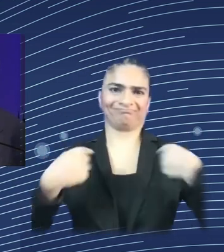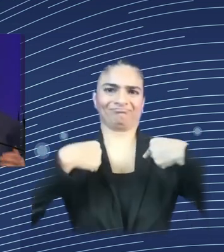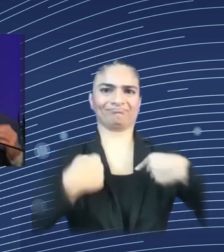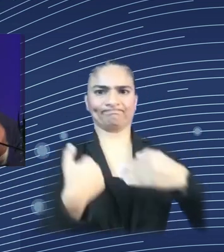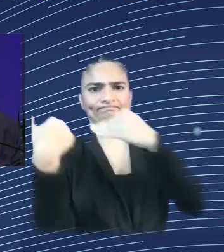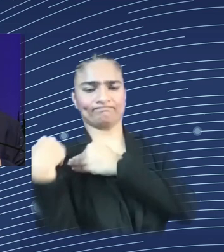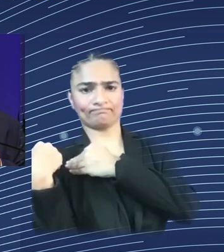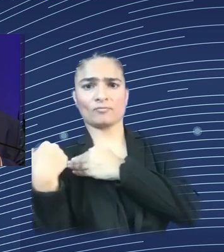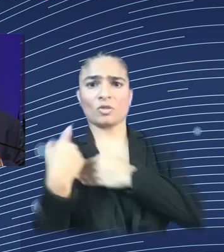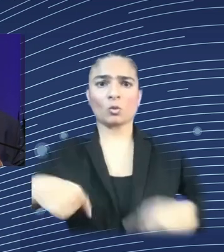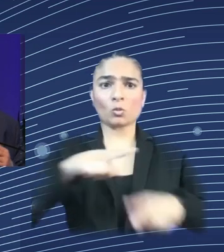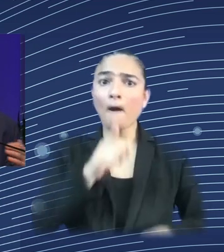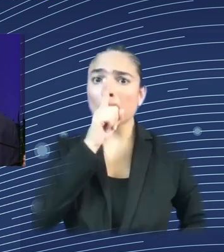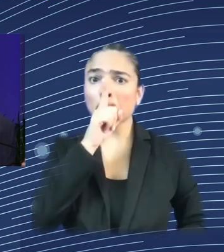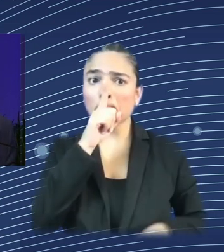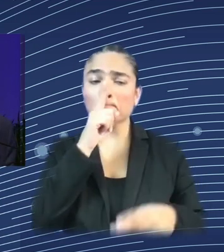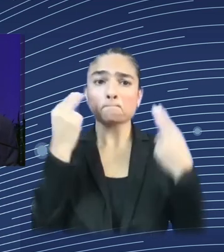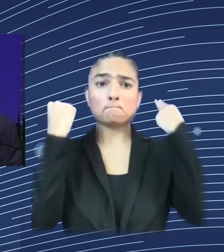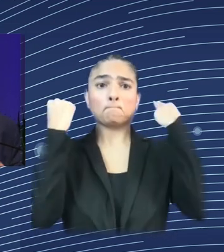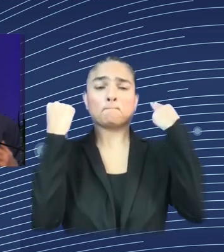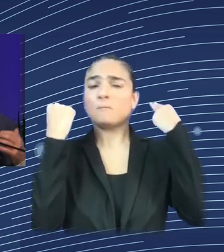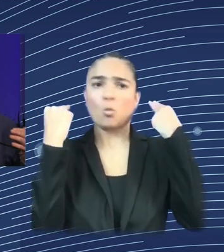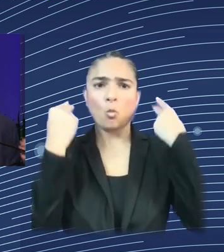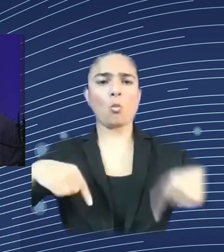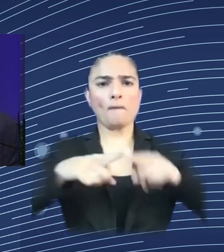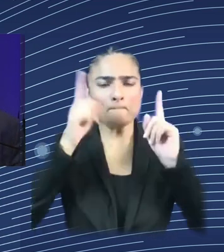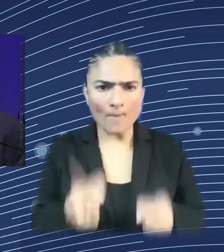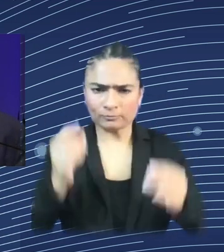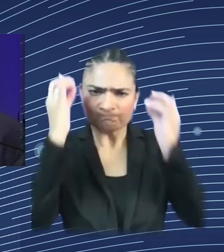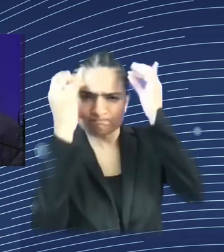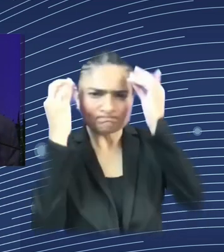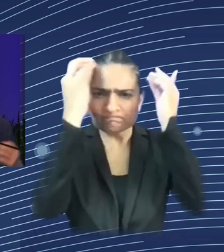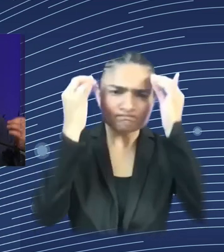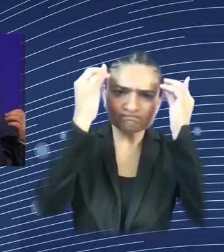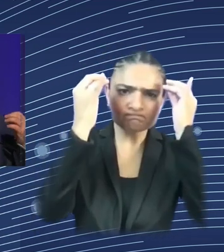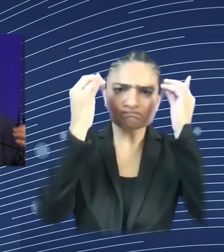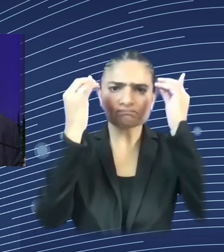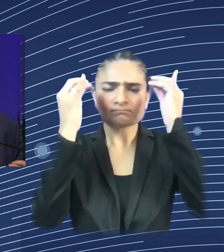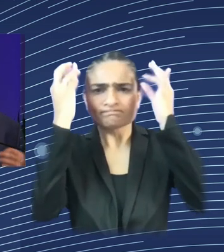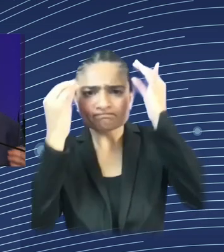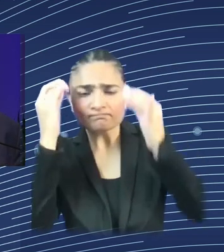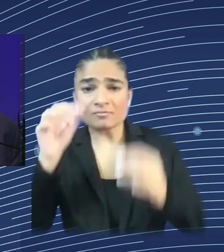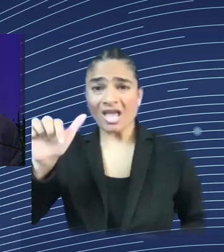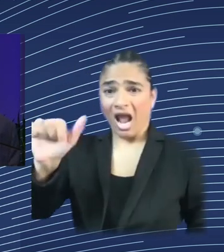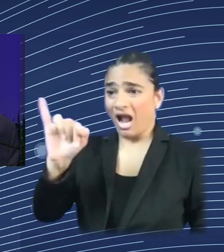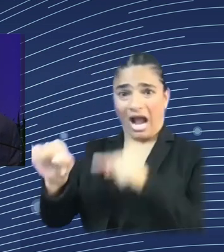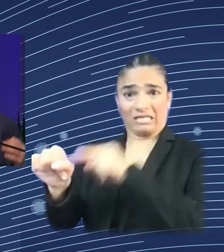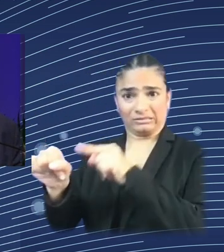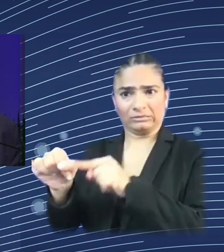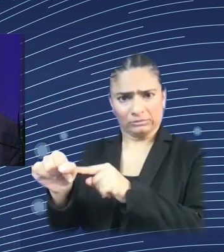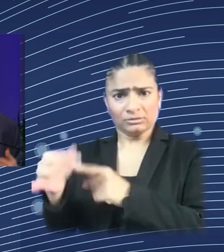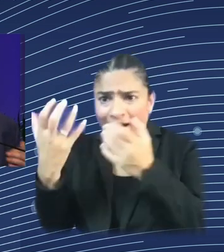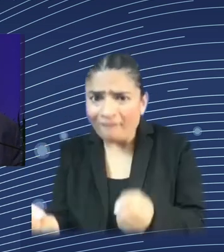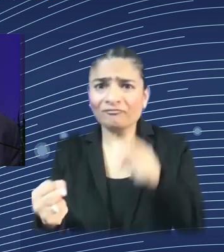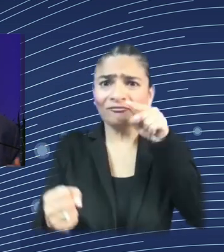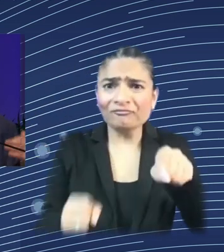okay, the artificial intelligence is there. So we have to bear in mind as an administration, it's there,